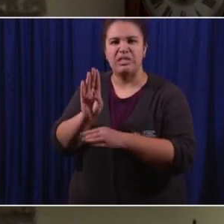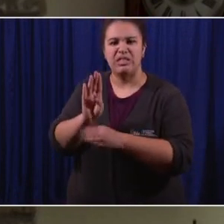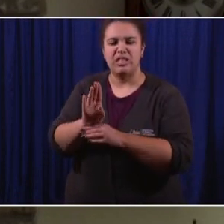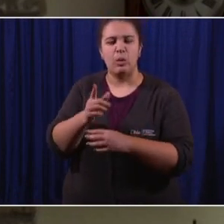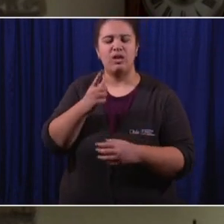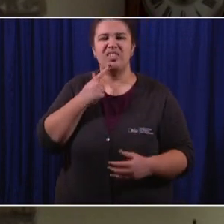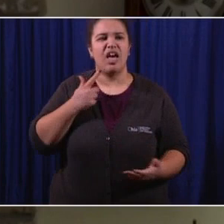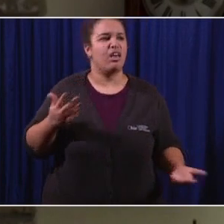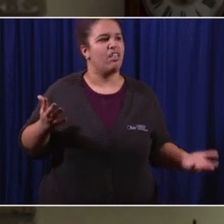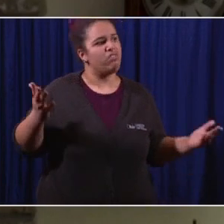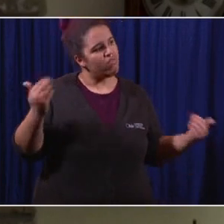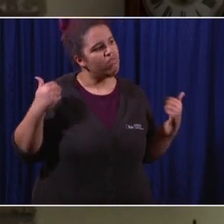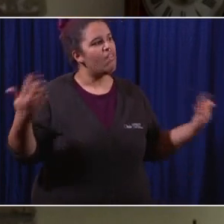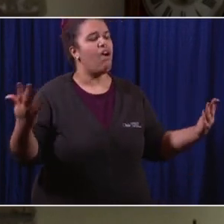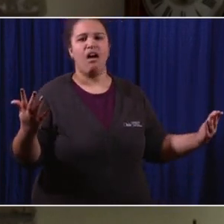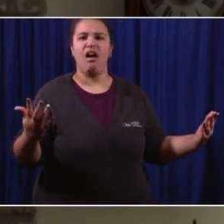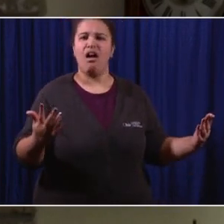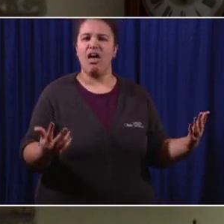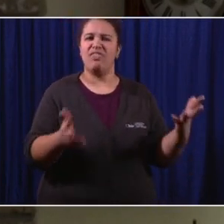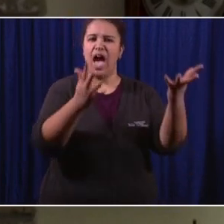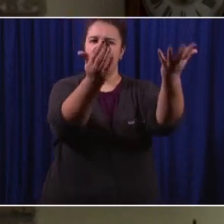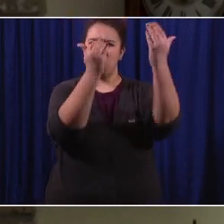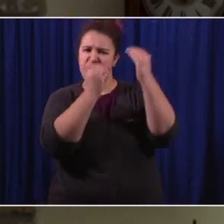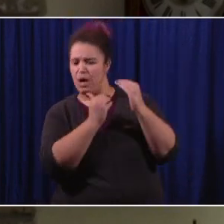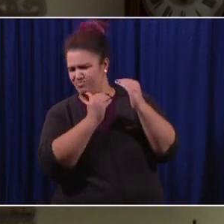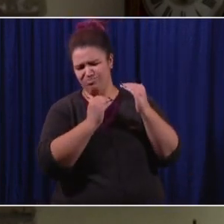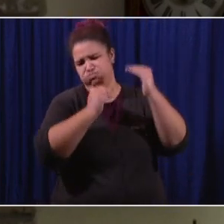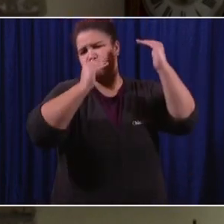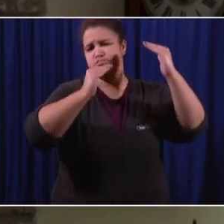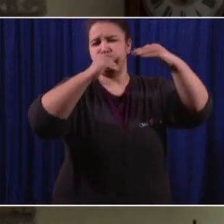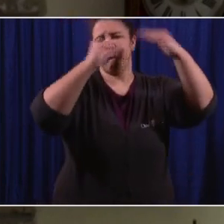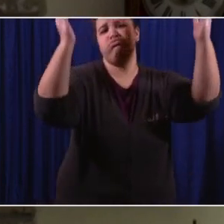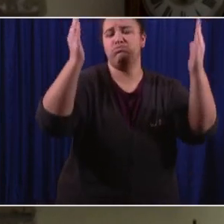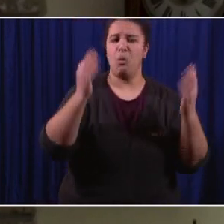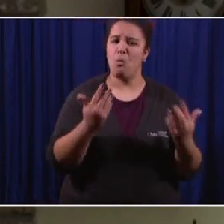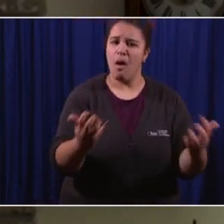saying, why can't you ease up on this and give us some relief here?